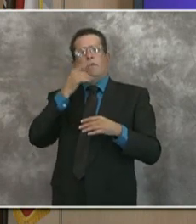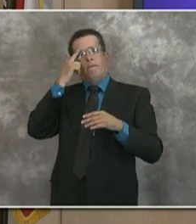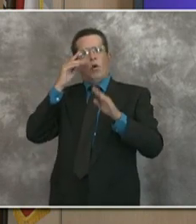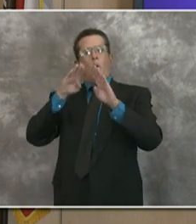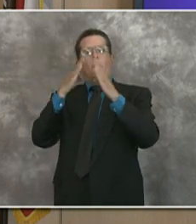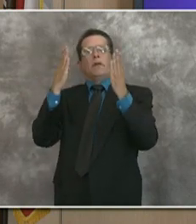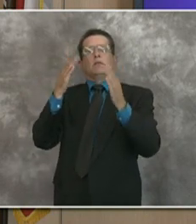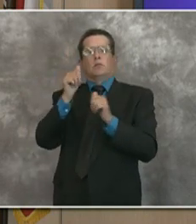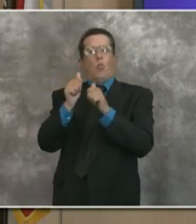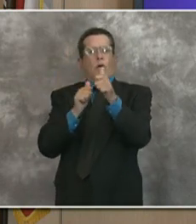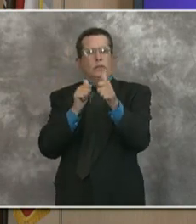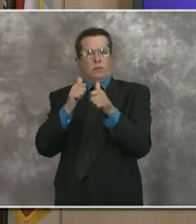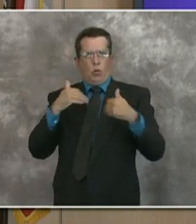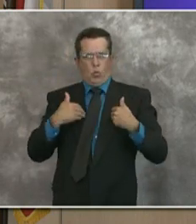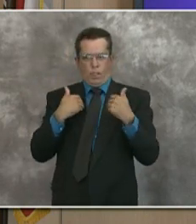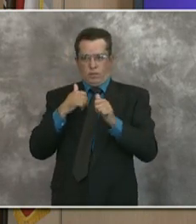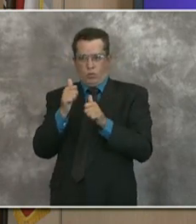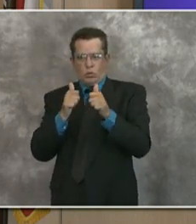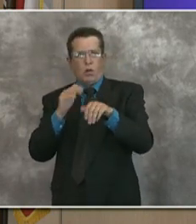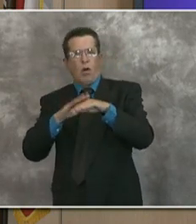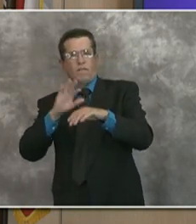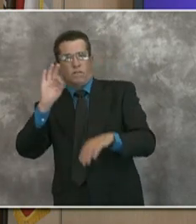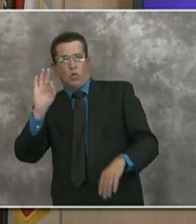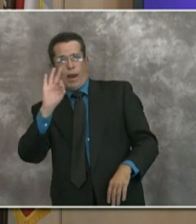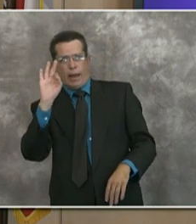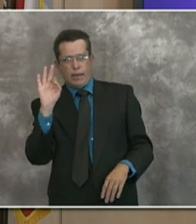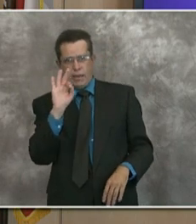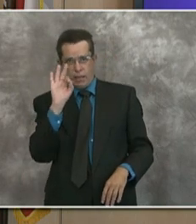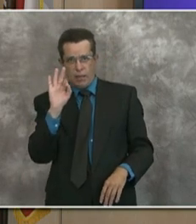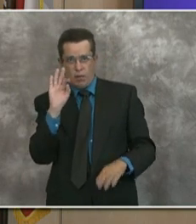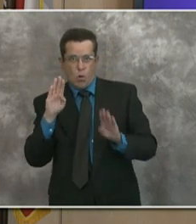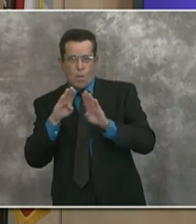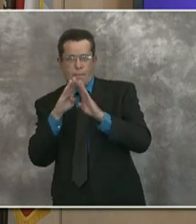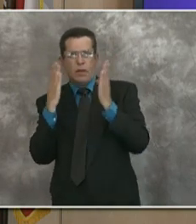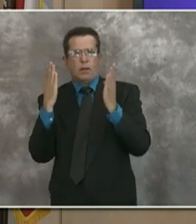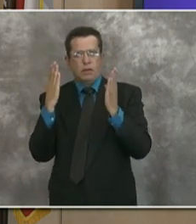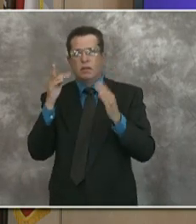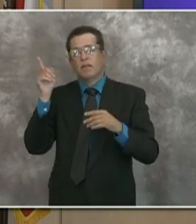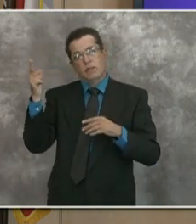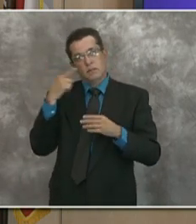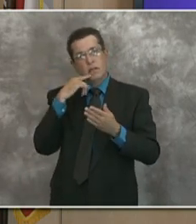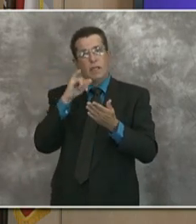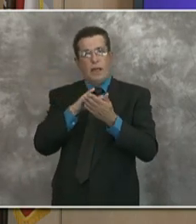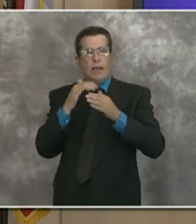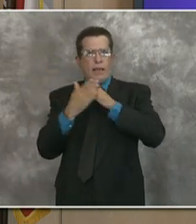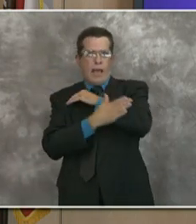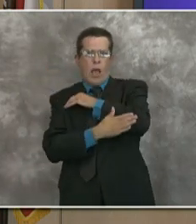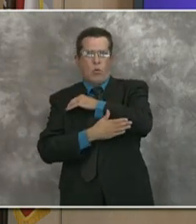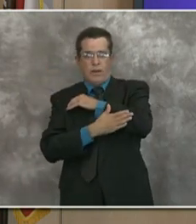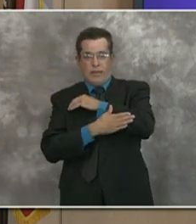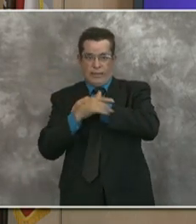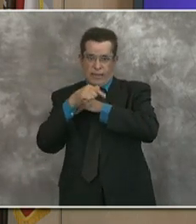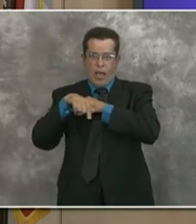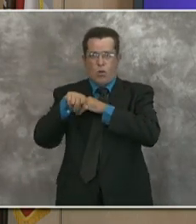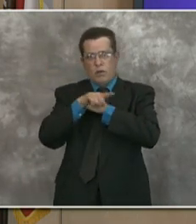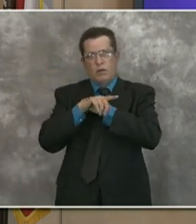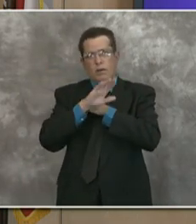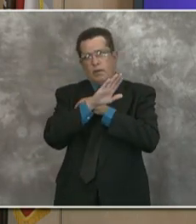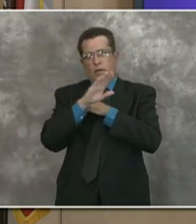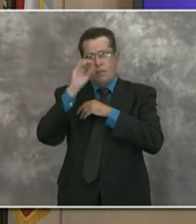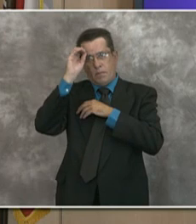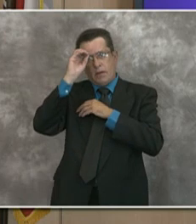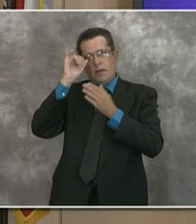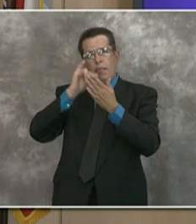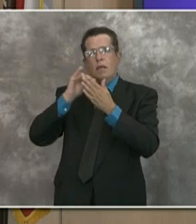Friday, as I recall, in the presser, there was some indication that the county thought that perhaps the